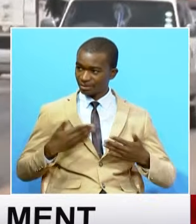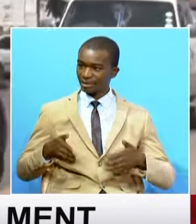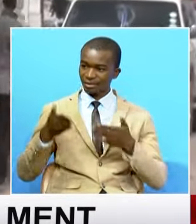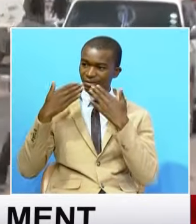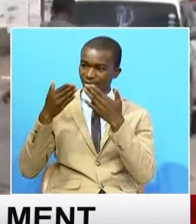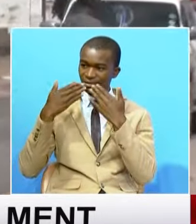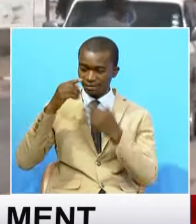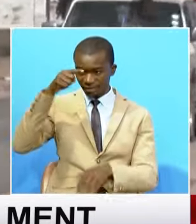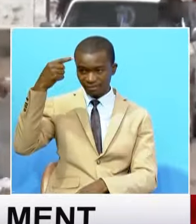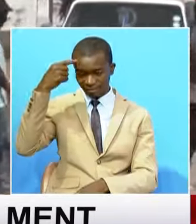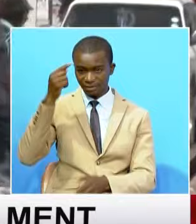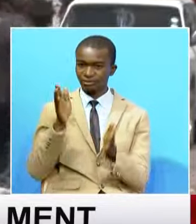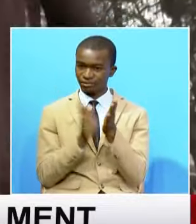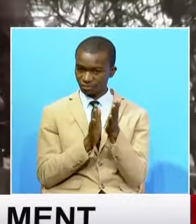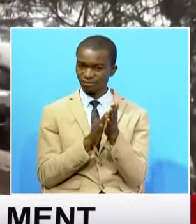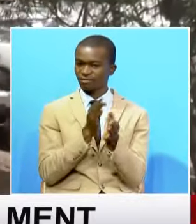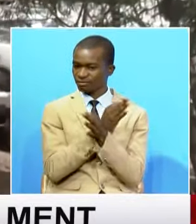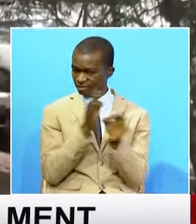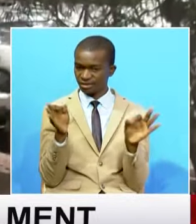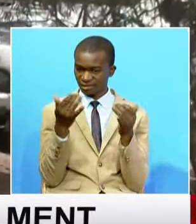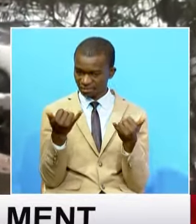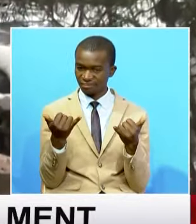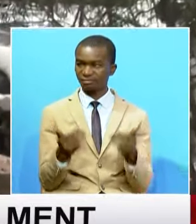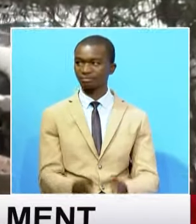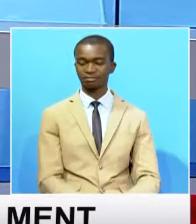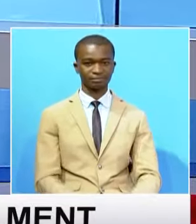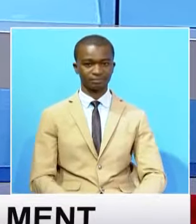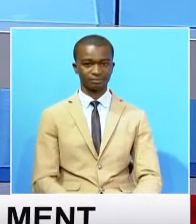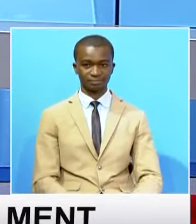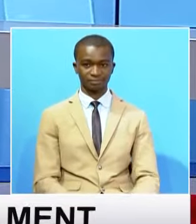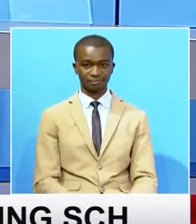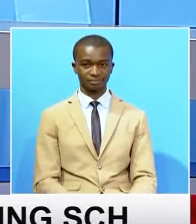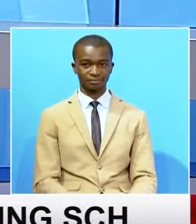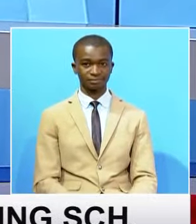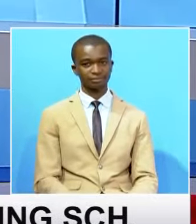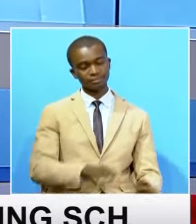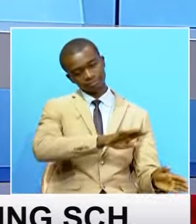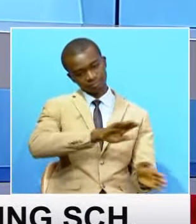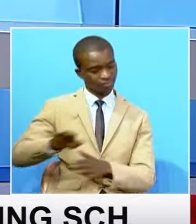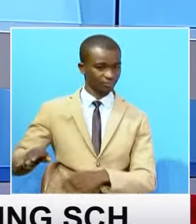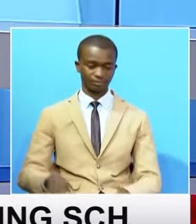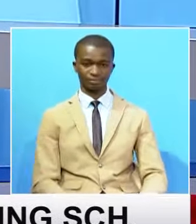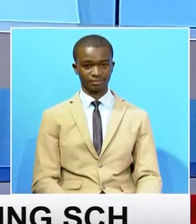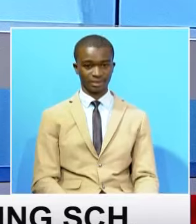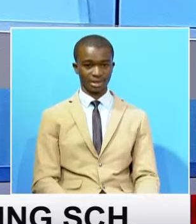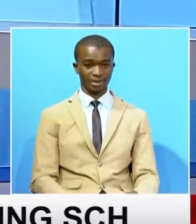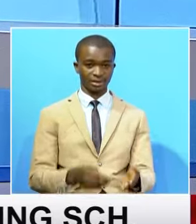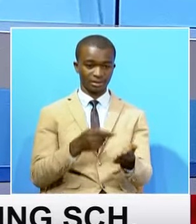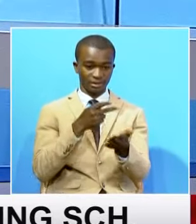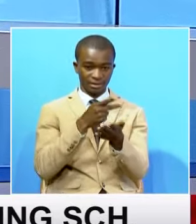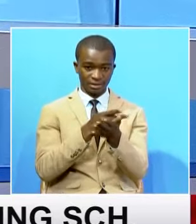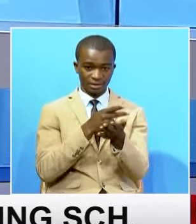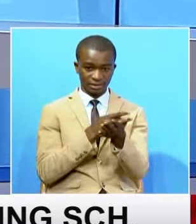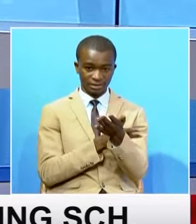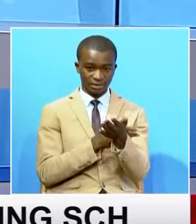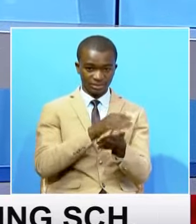Nchimunya Nalumba, Zanis, in Choma, Southern Province. And in Northern Province, Kasama's Central